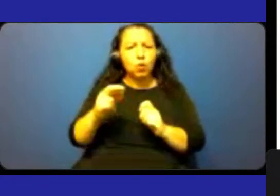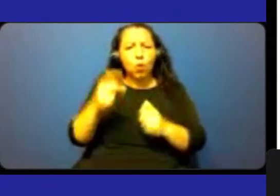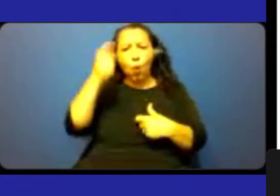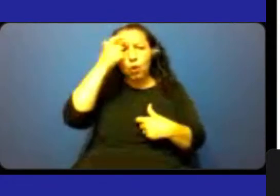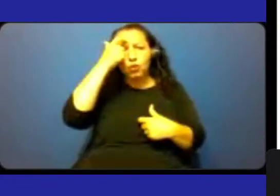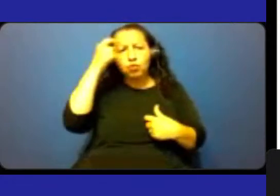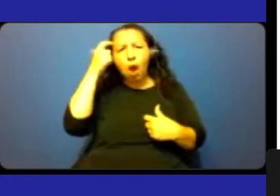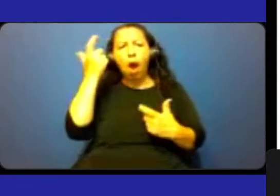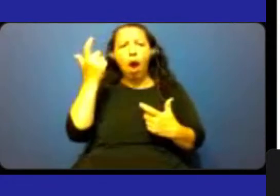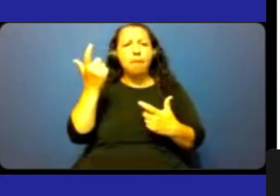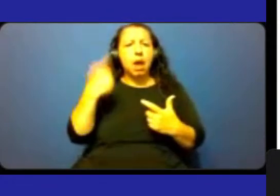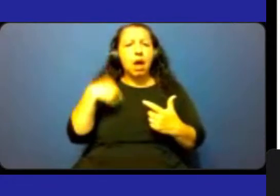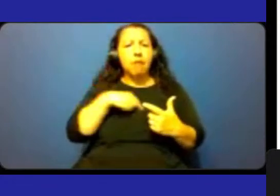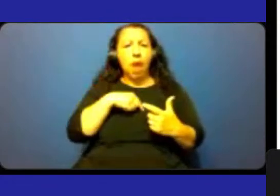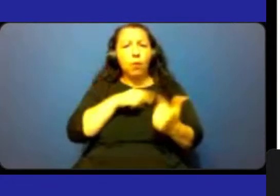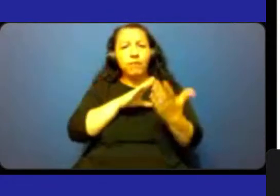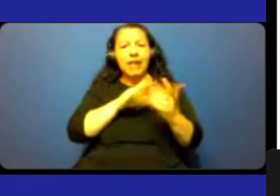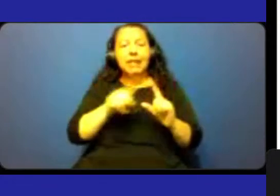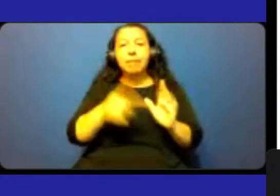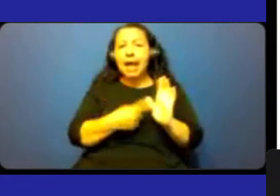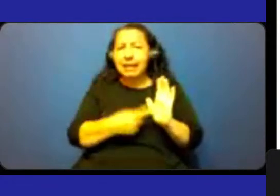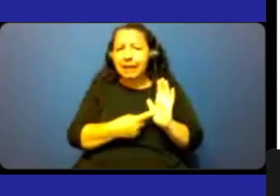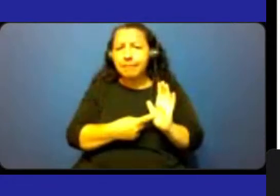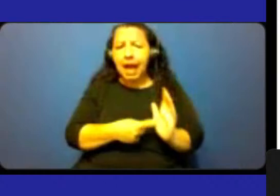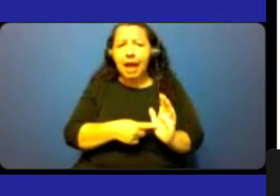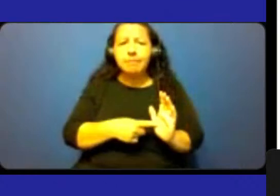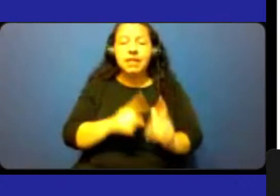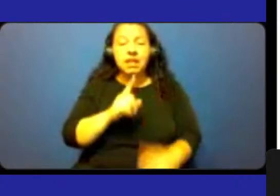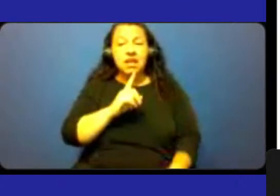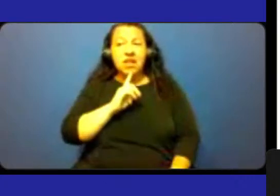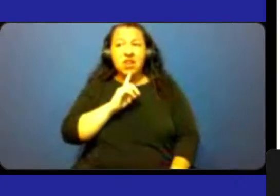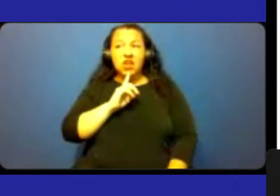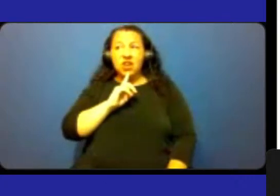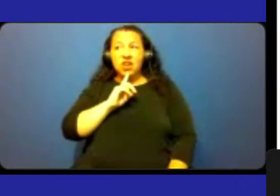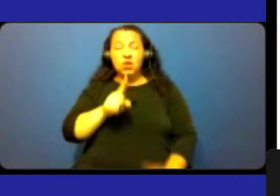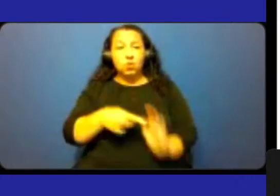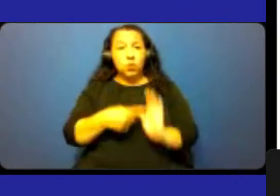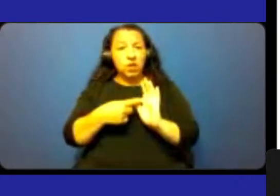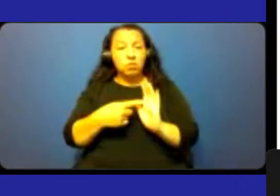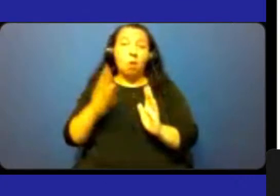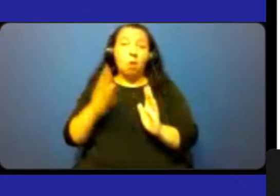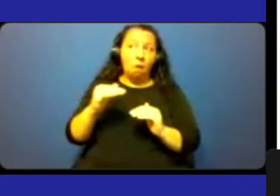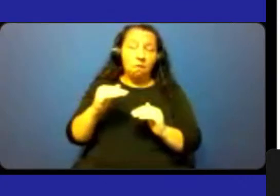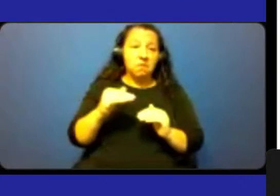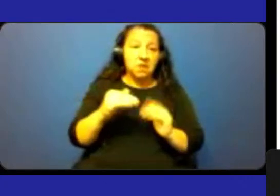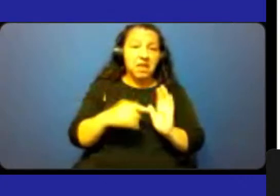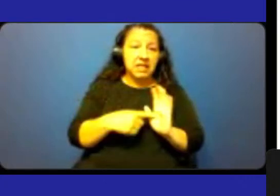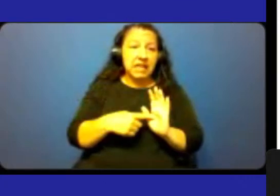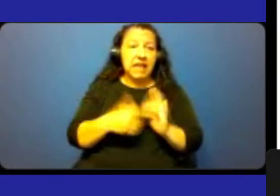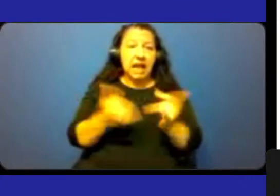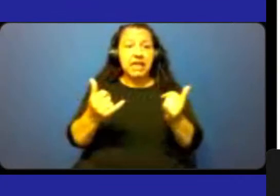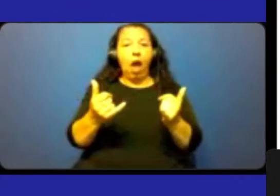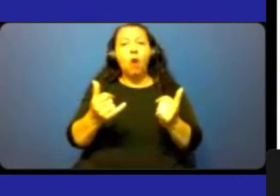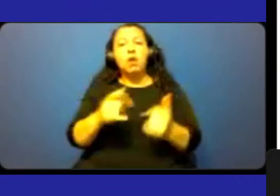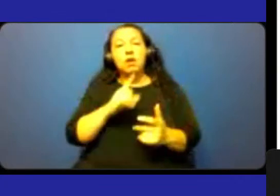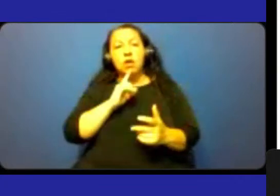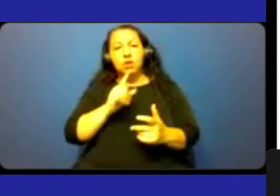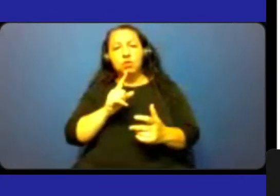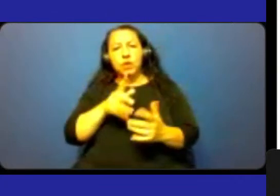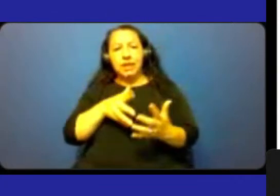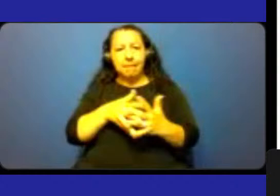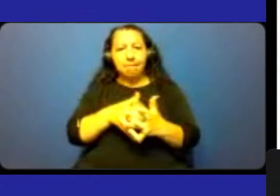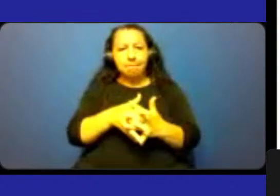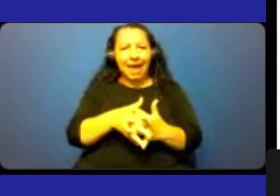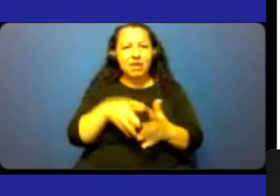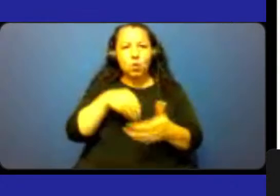that we're dealing with. But I think sometimes it just indicates that, or hopefully it's indicating now, that it's embedded in the